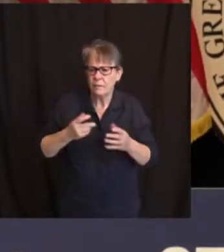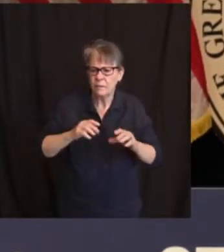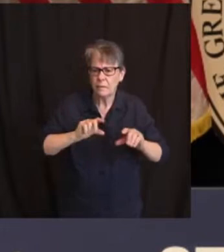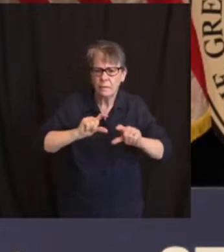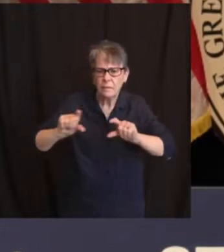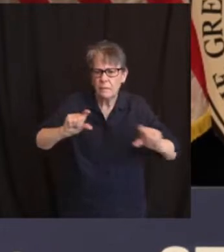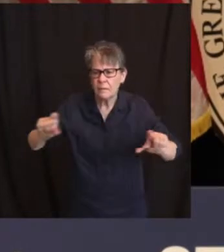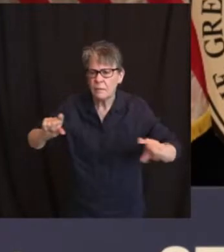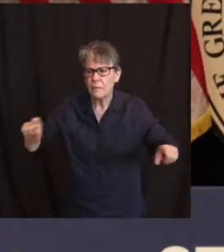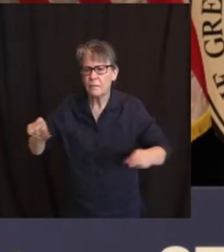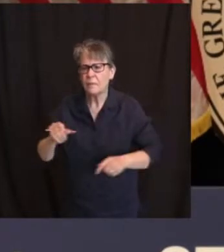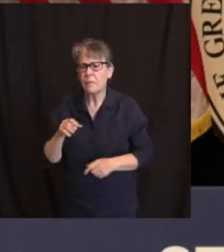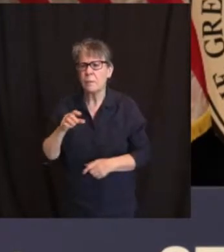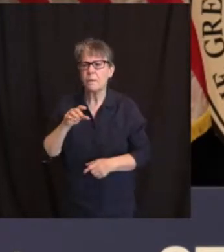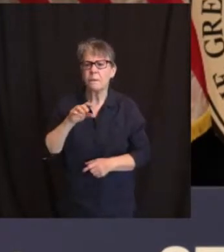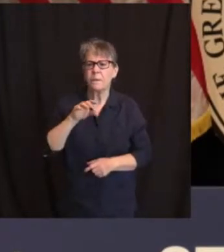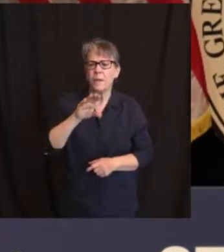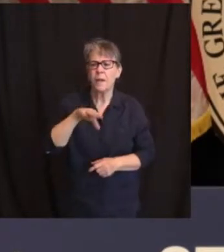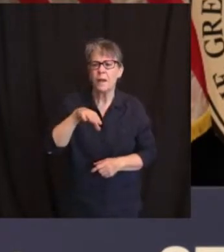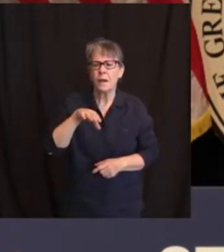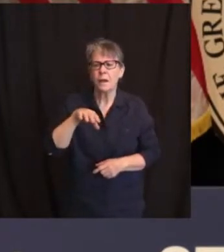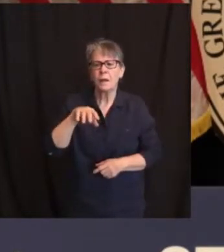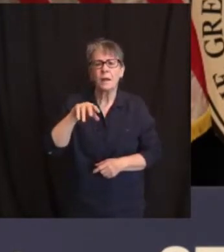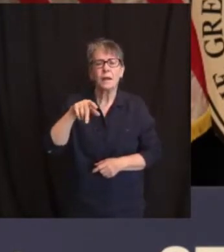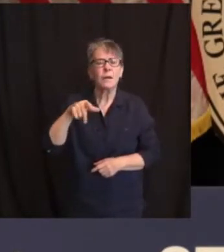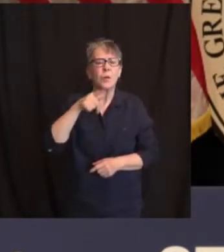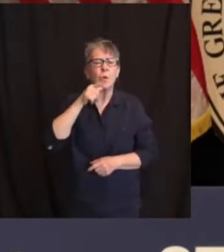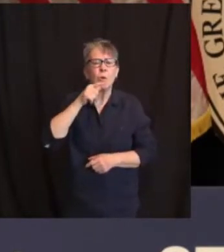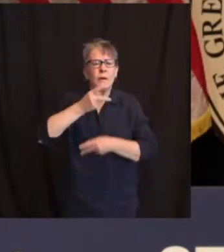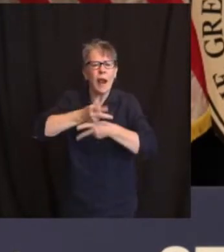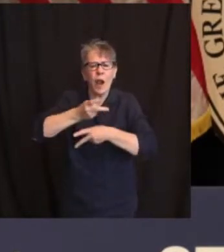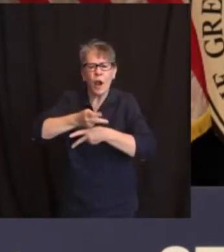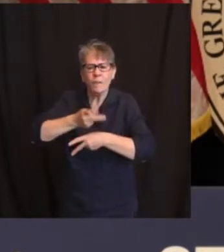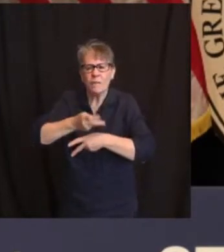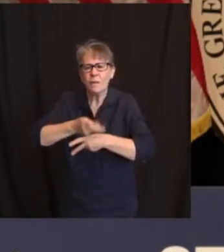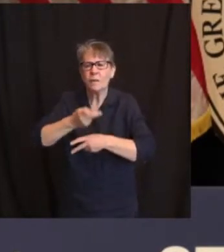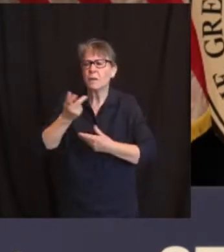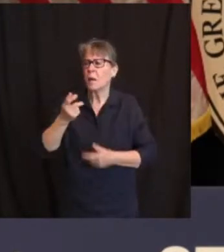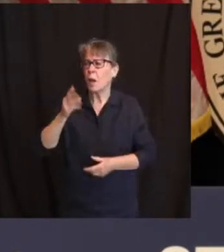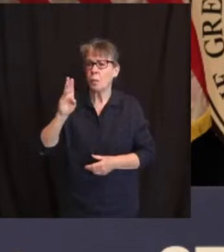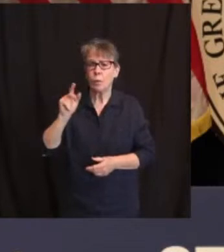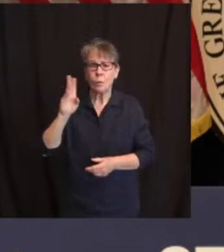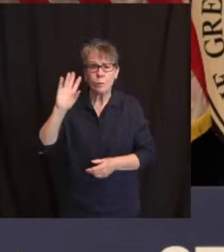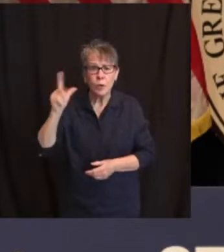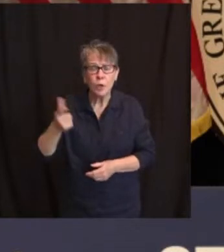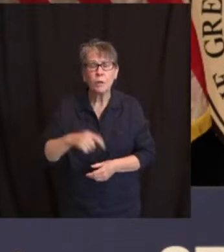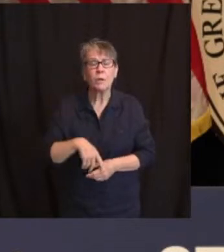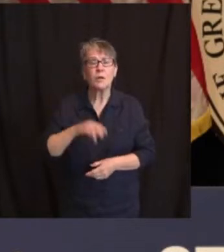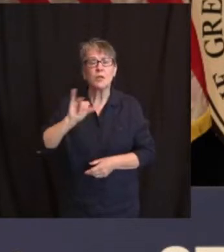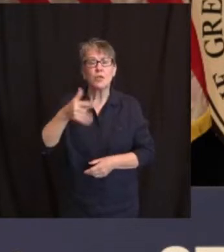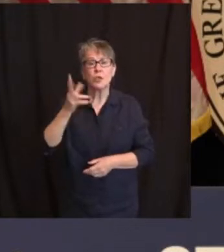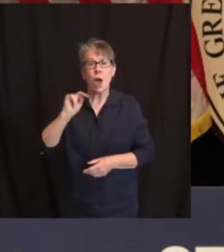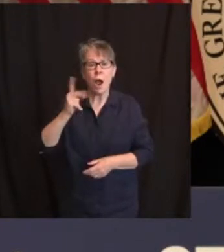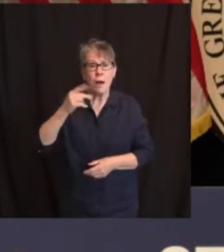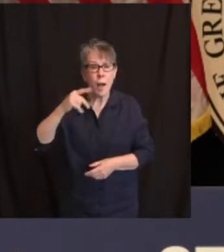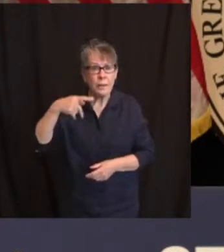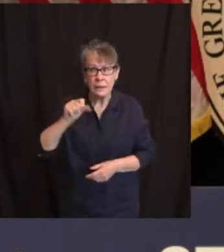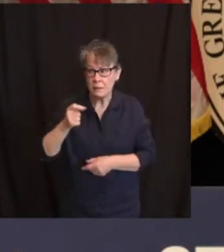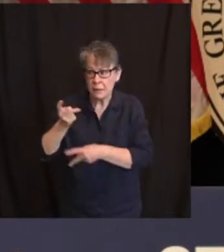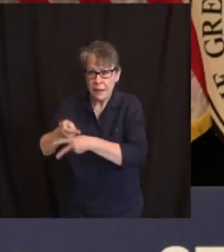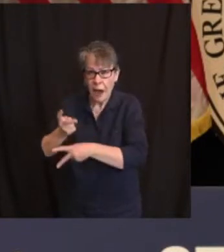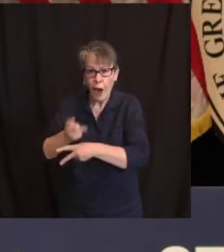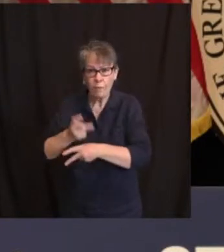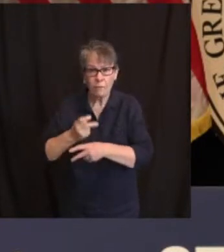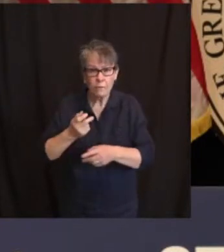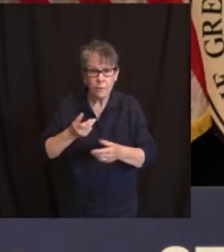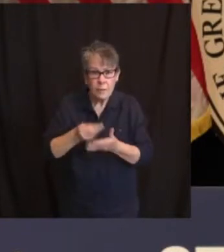on the budget numbers you put up, you said 60% off year to year, but can you tell us how much is off from your projections that you needed